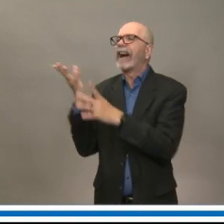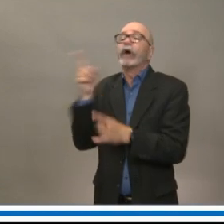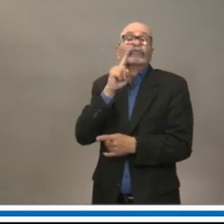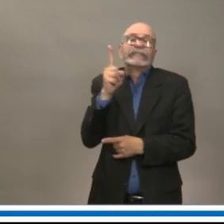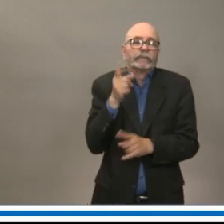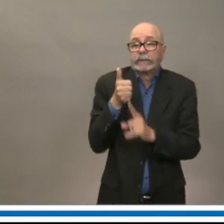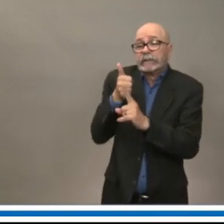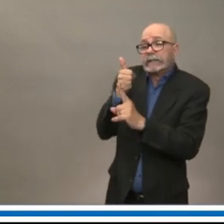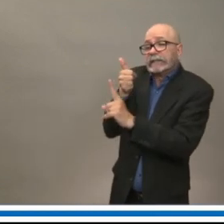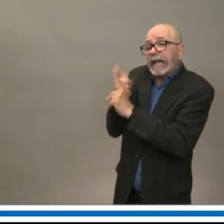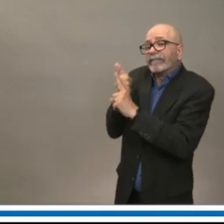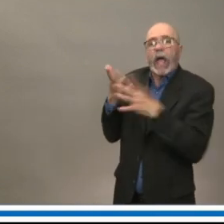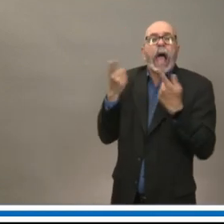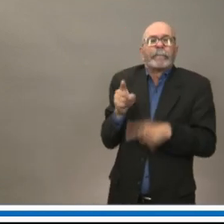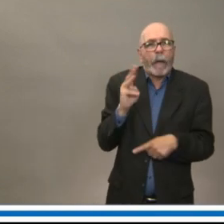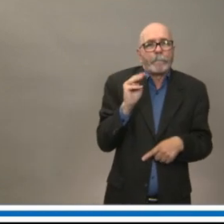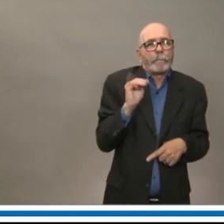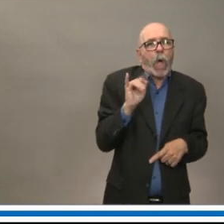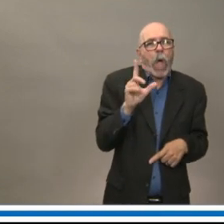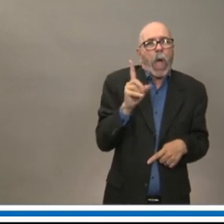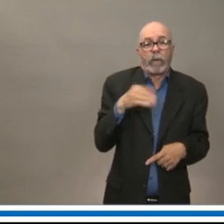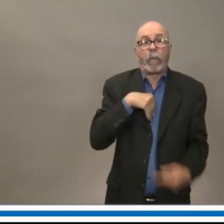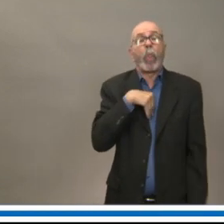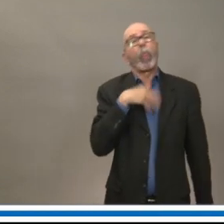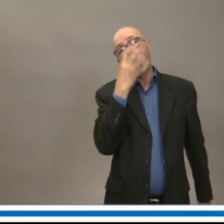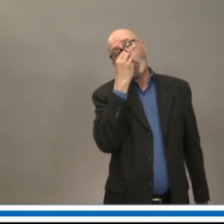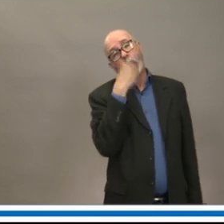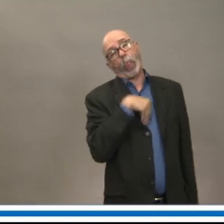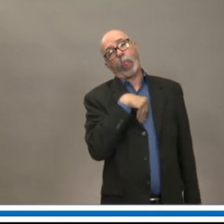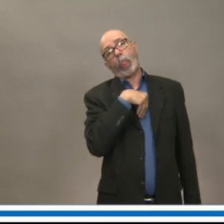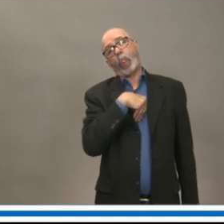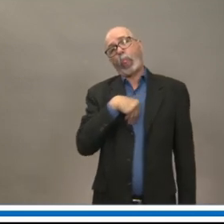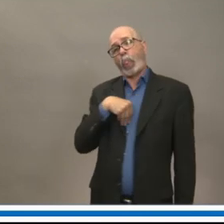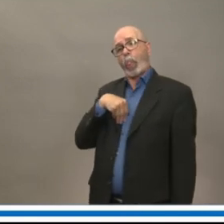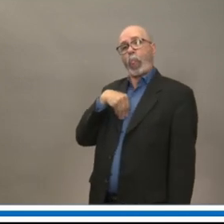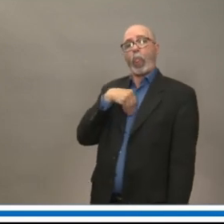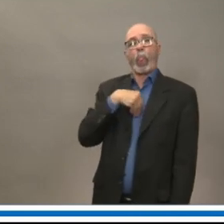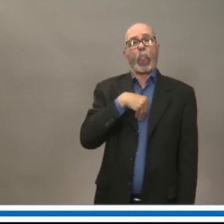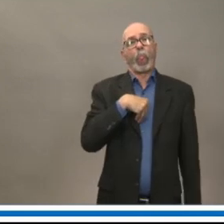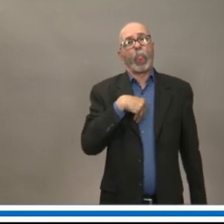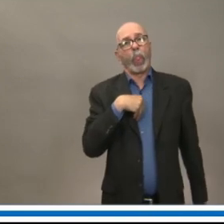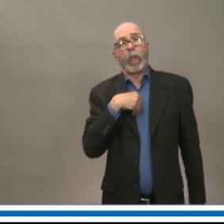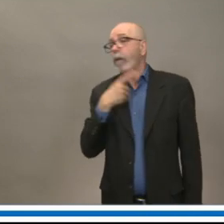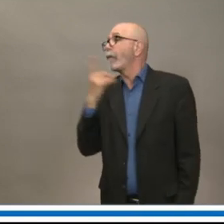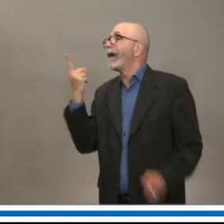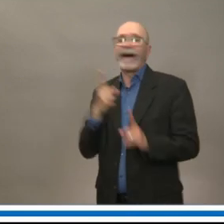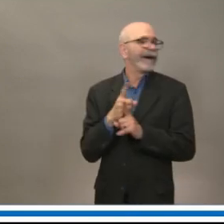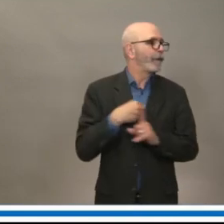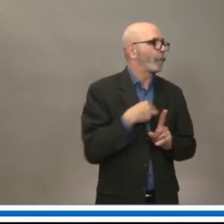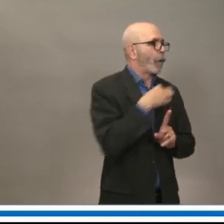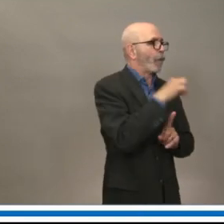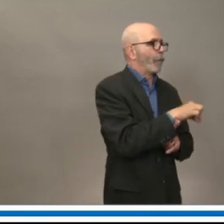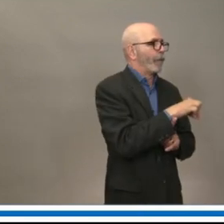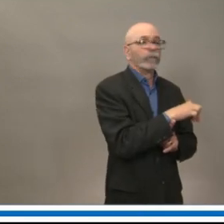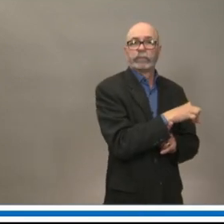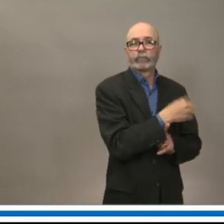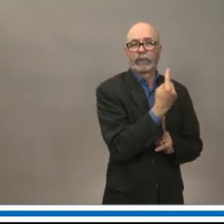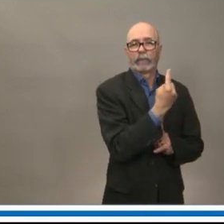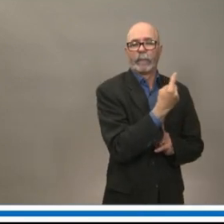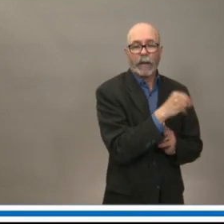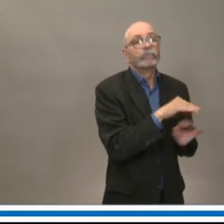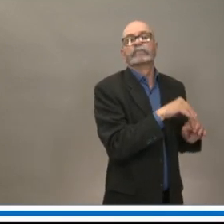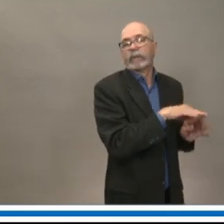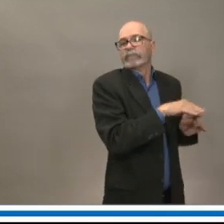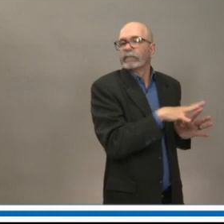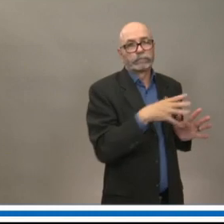can be infectious, and they are at work. And it's only when we follow up on a case that we're actually look back in hindsight and say